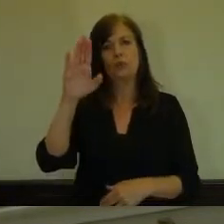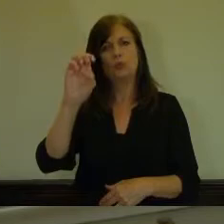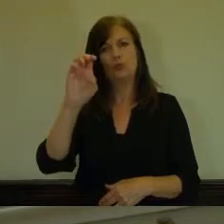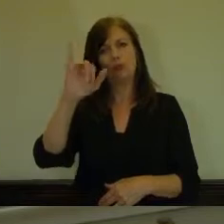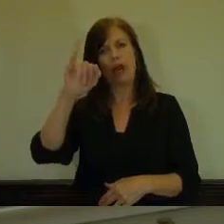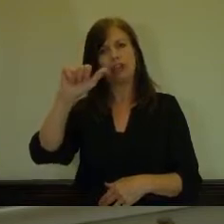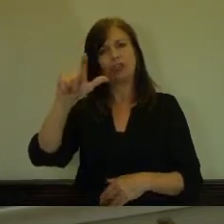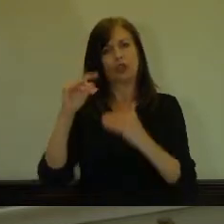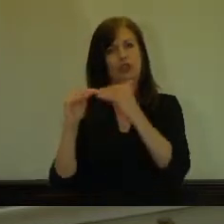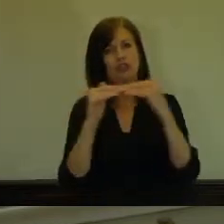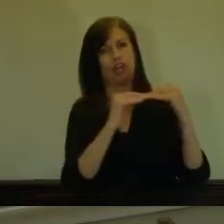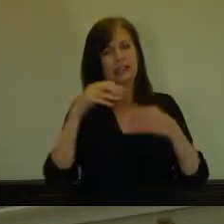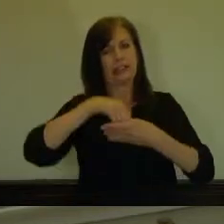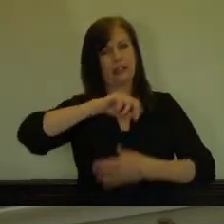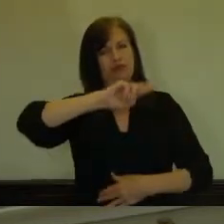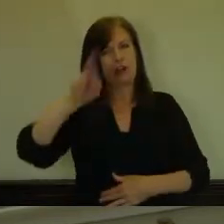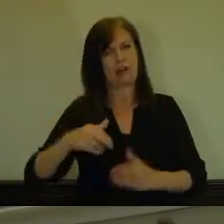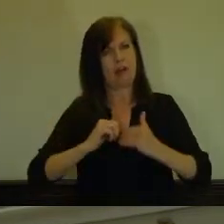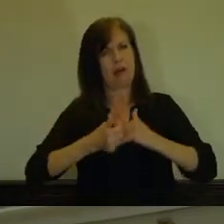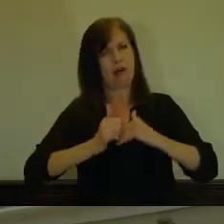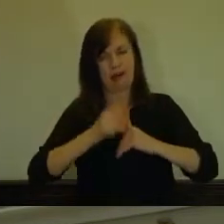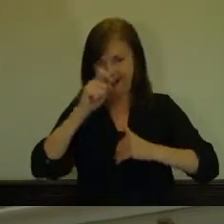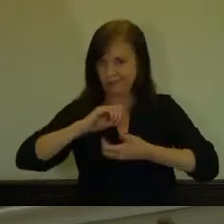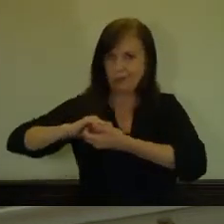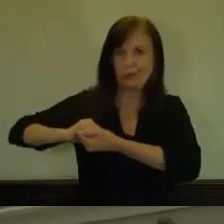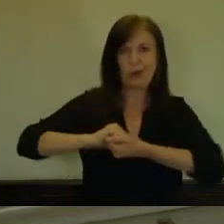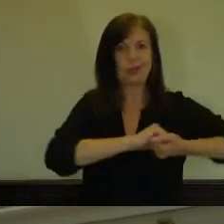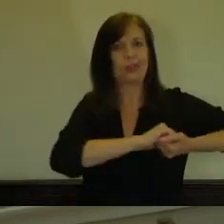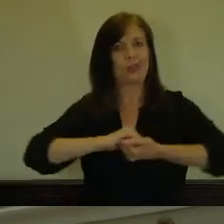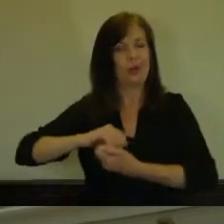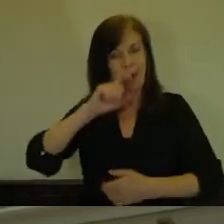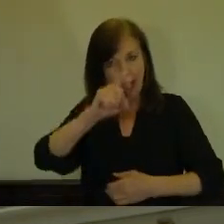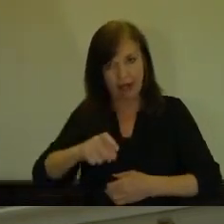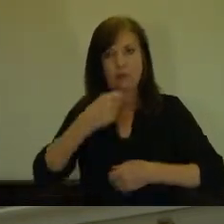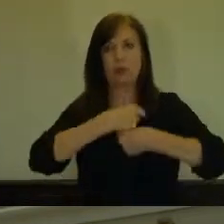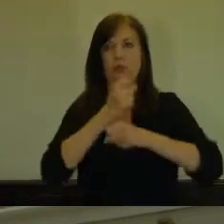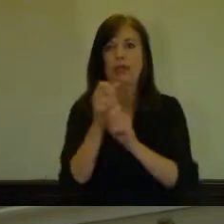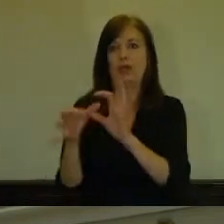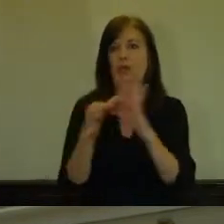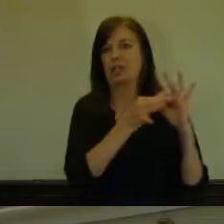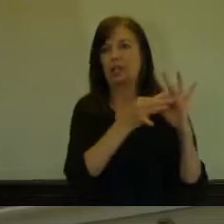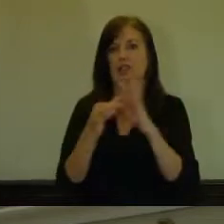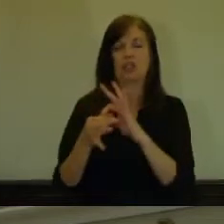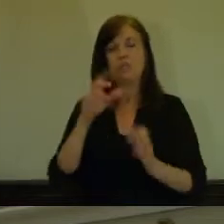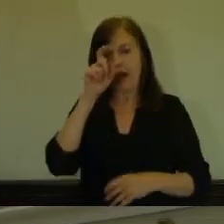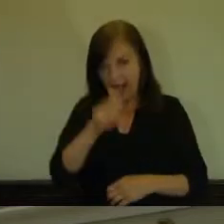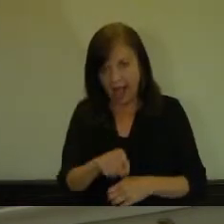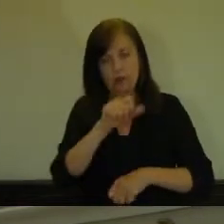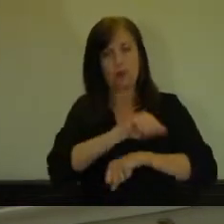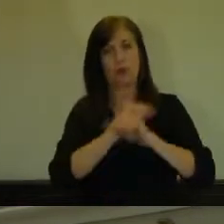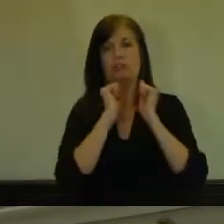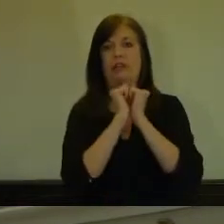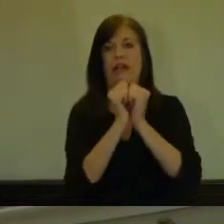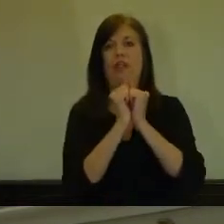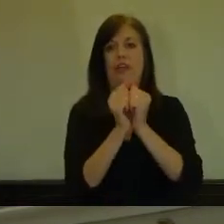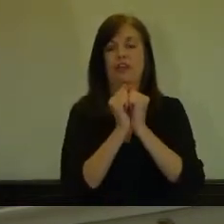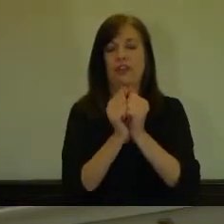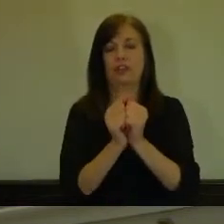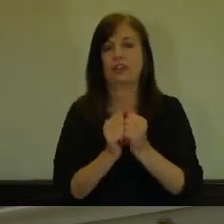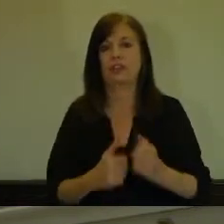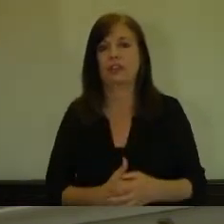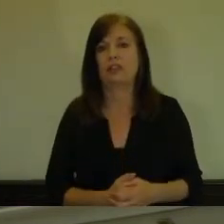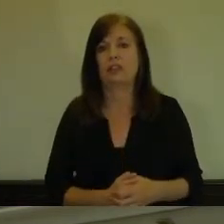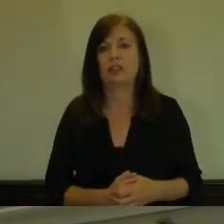be has to be done in partnership and relationship. We have to do this work in partnership